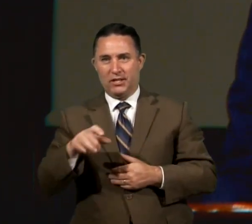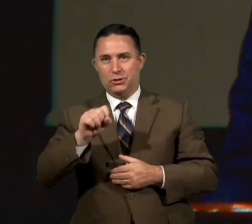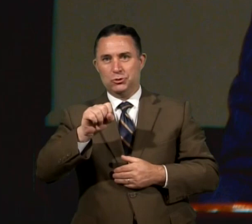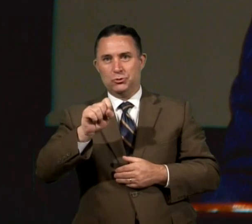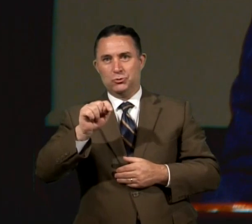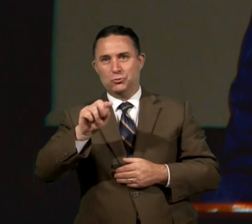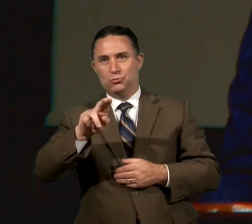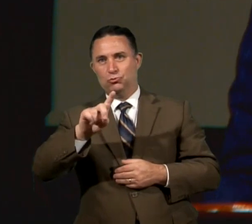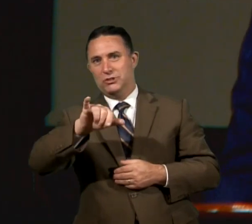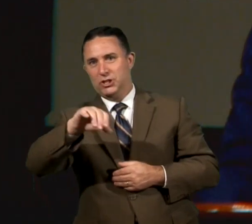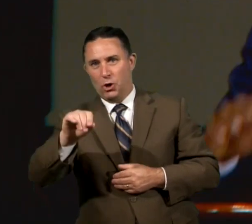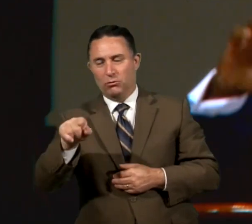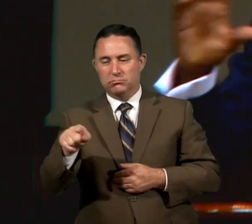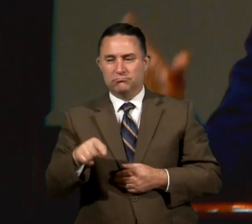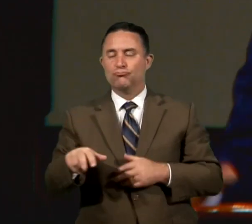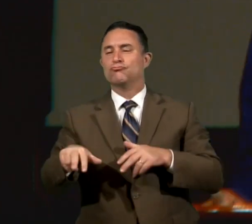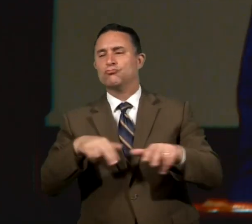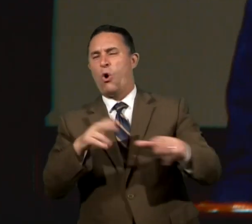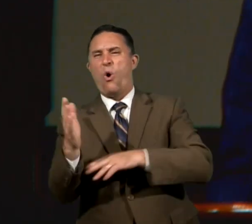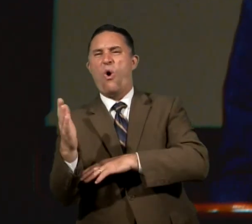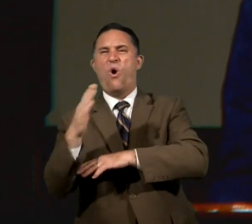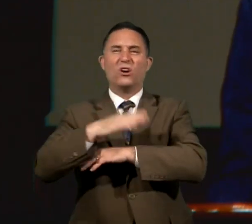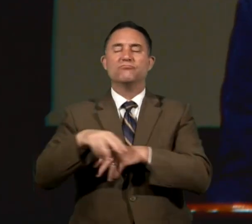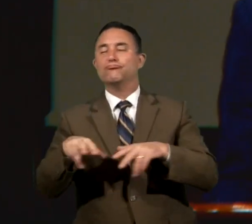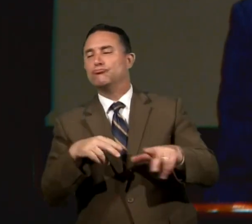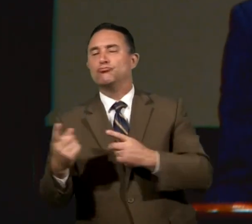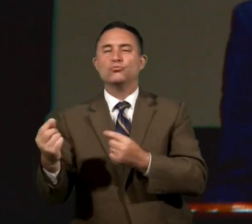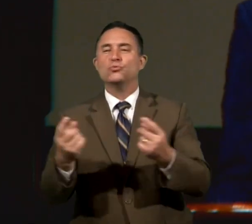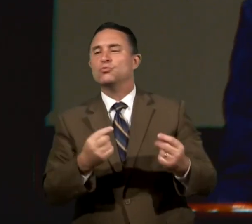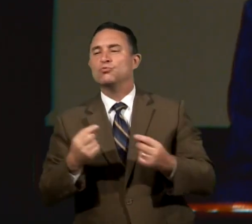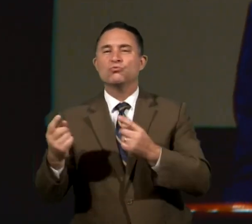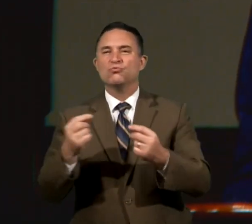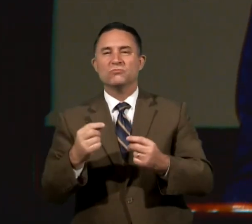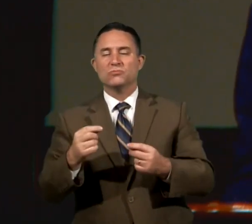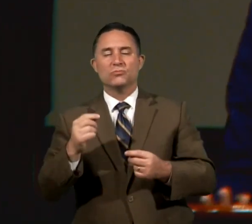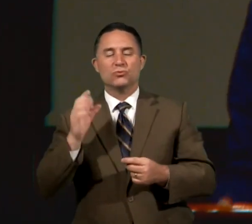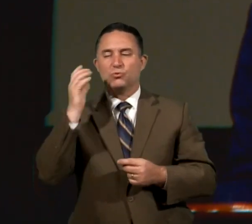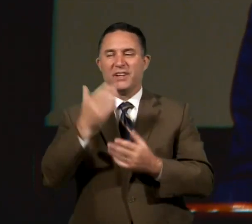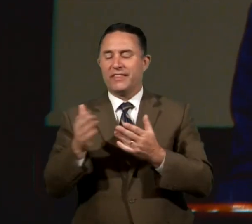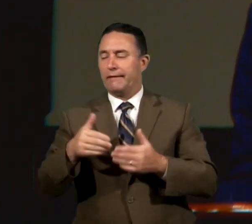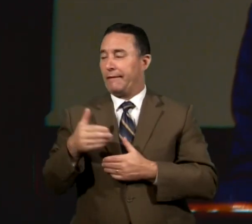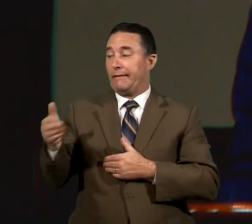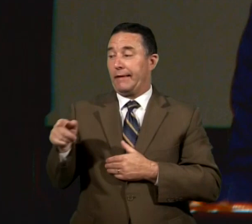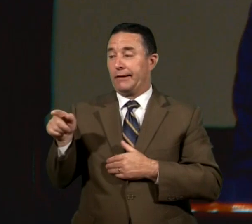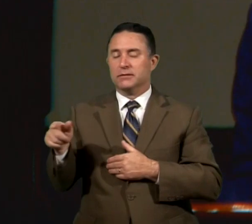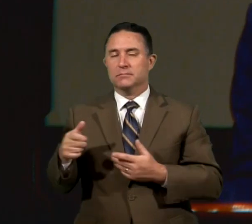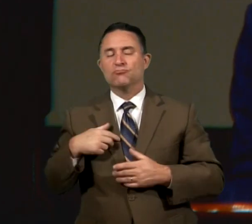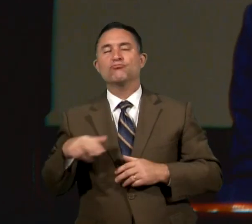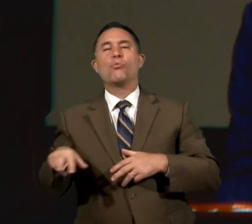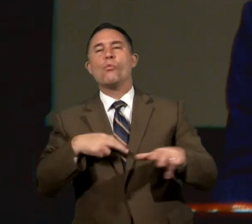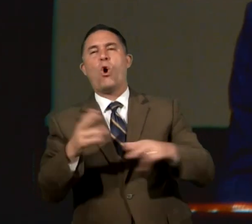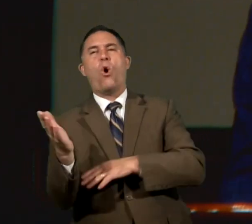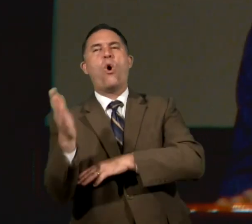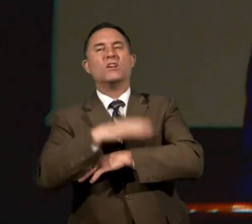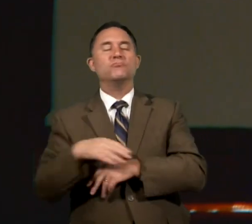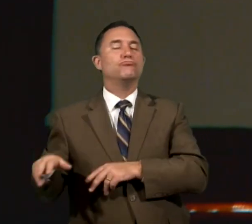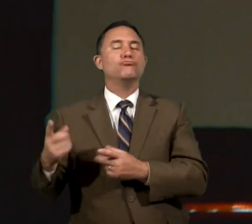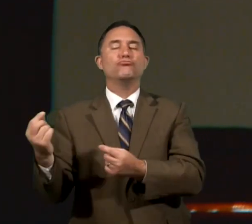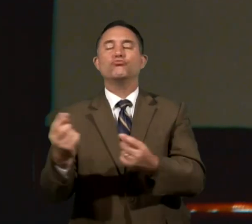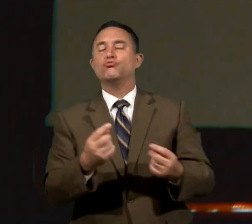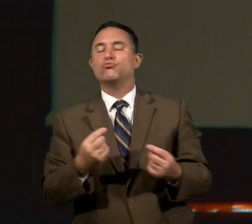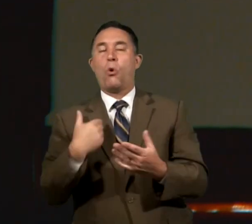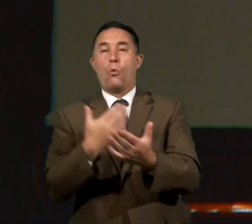studio. And I walked around all day. We were doing some crazy stuff over next door. I don't know what we were doing, but I walked around all day. I got